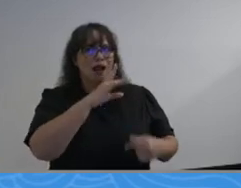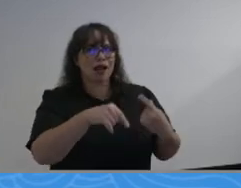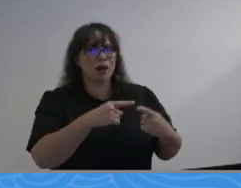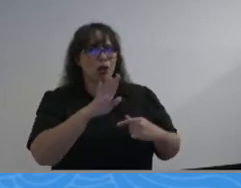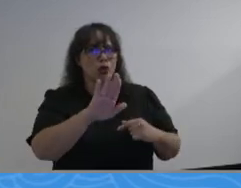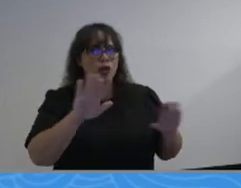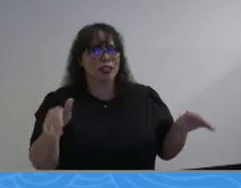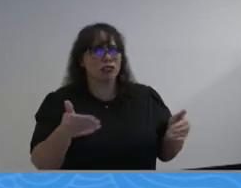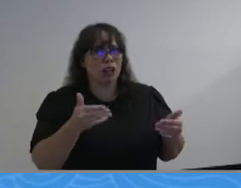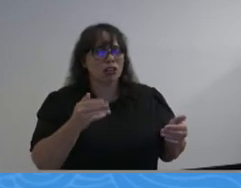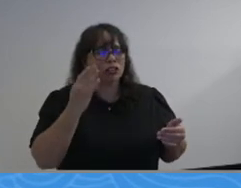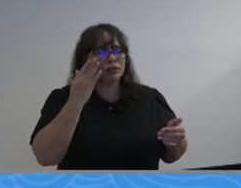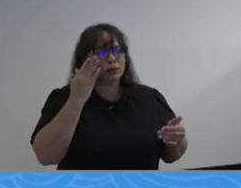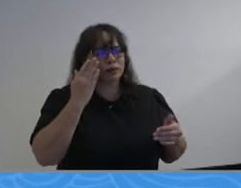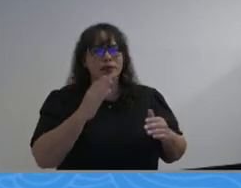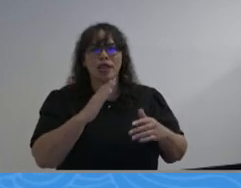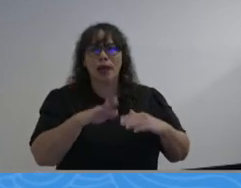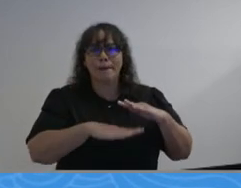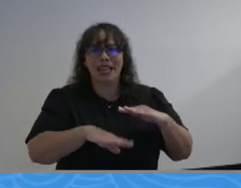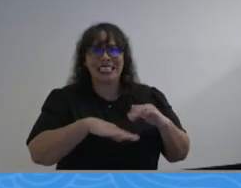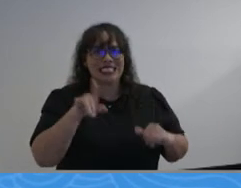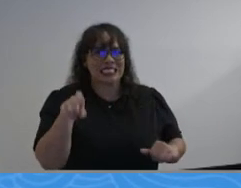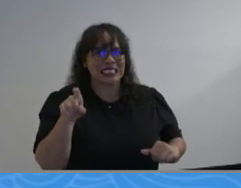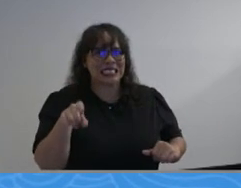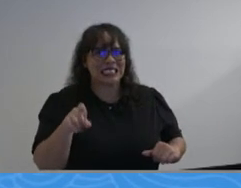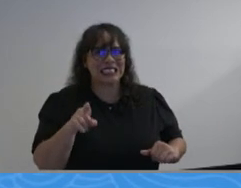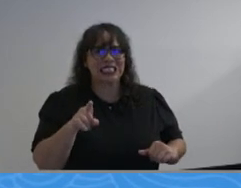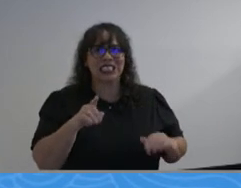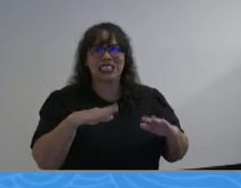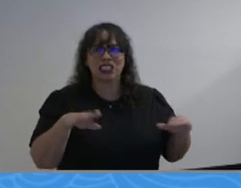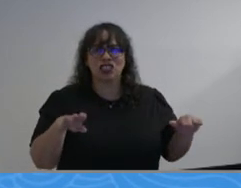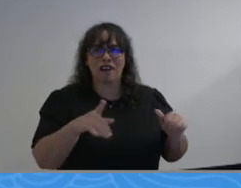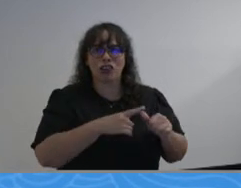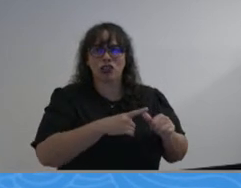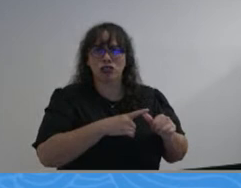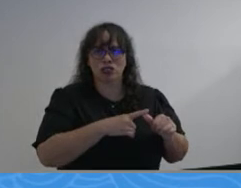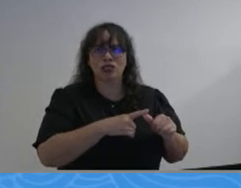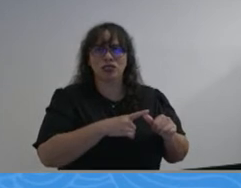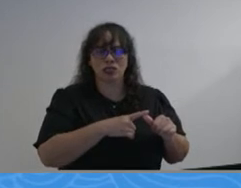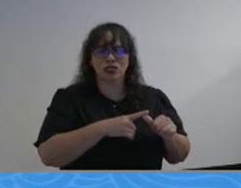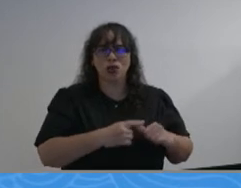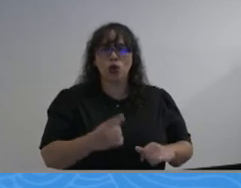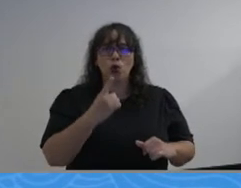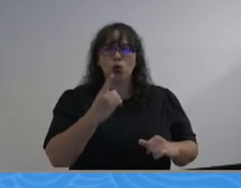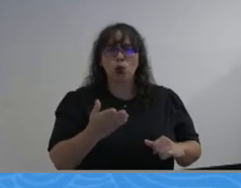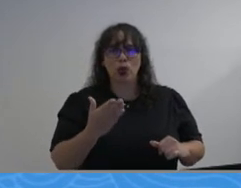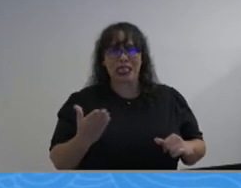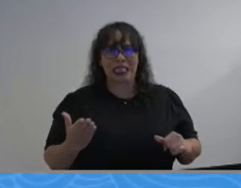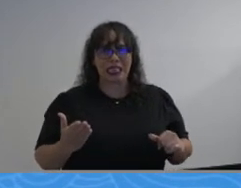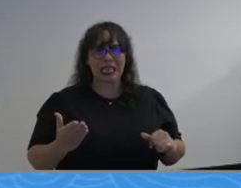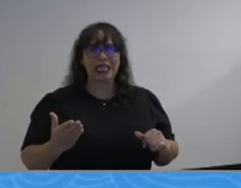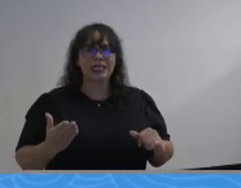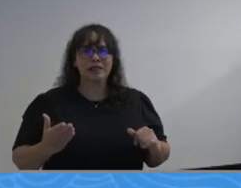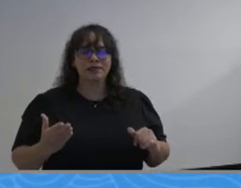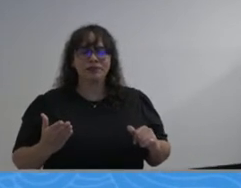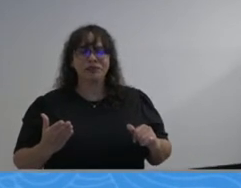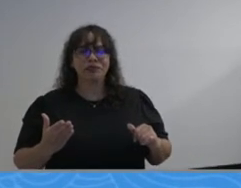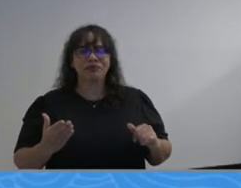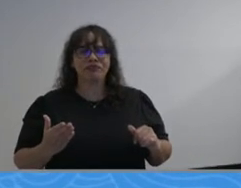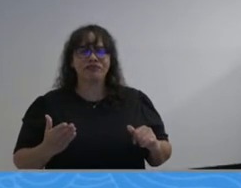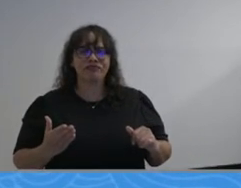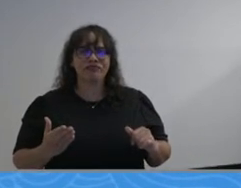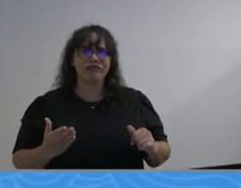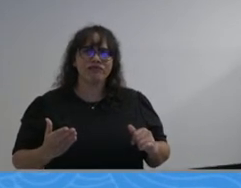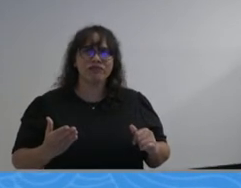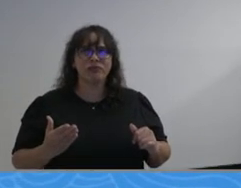your introduction about the basic needs of our child first. One of the things that has been